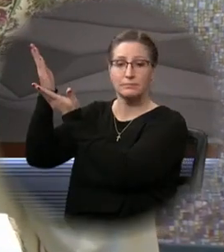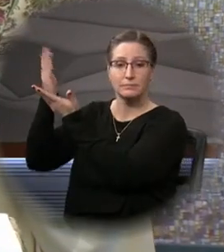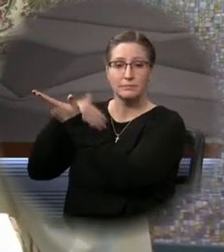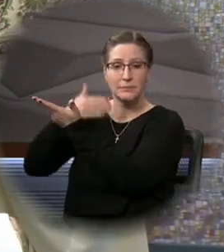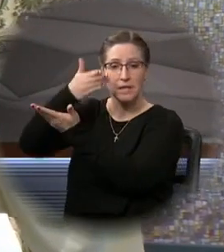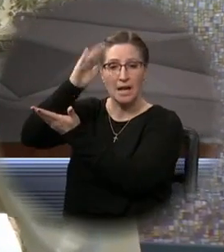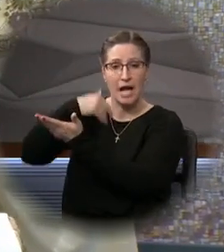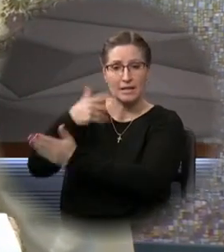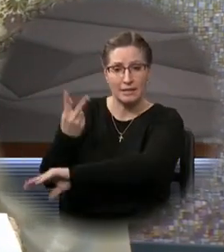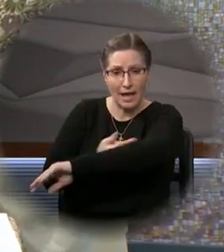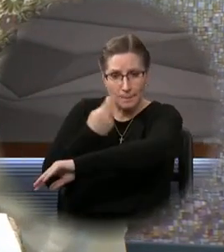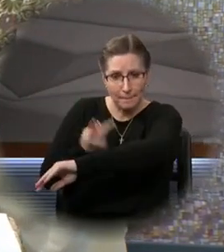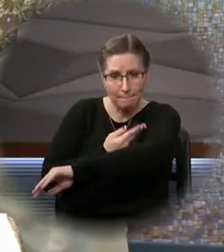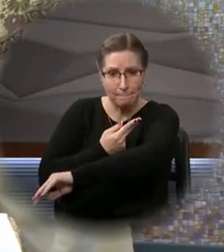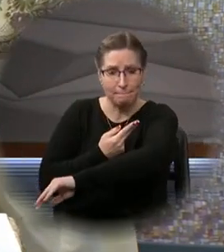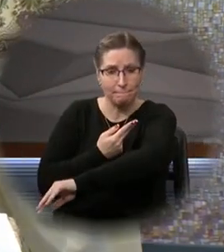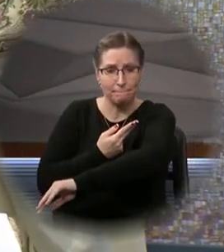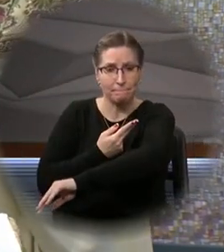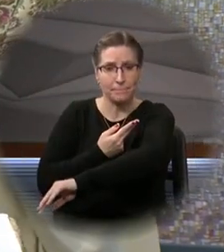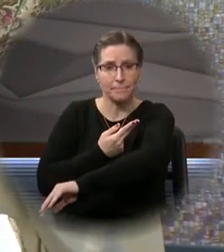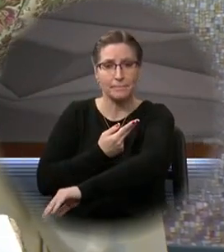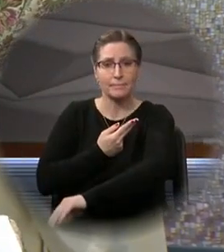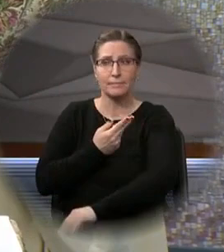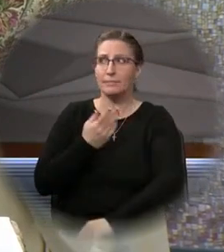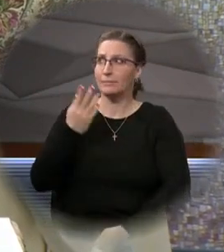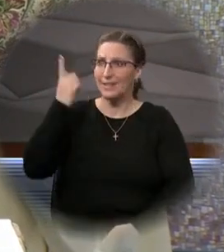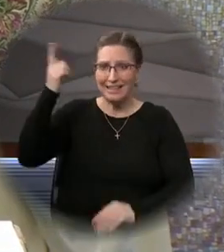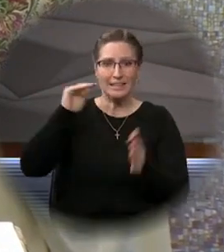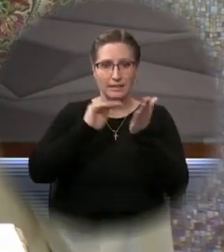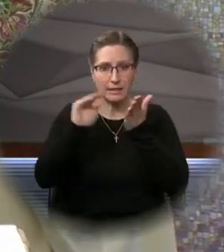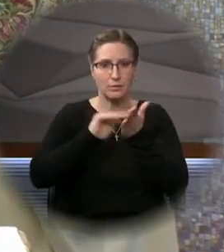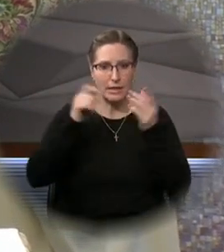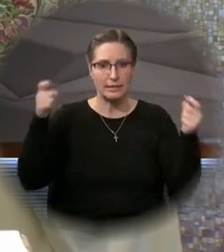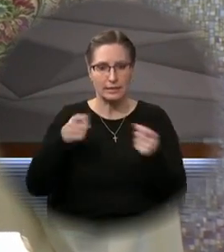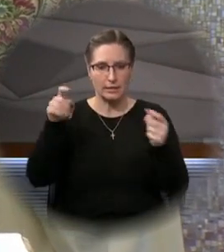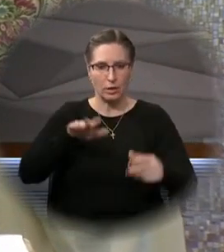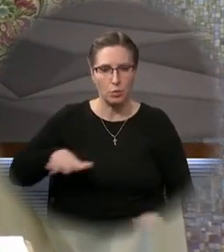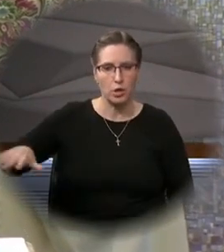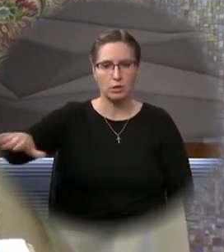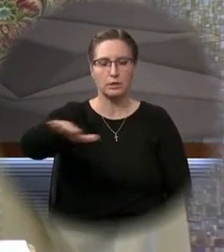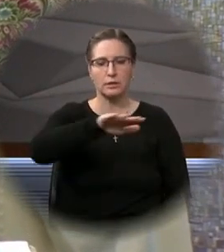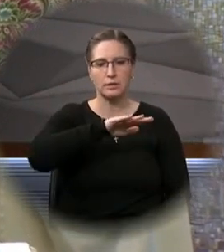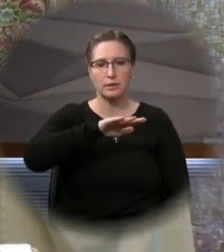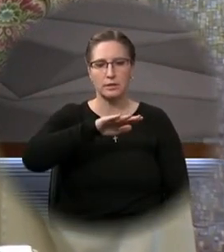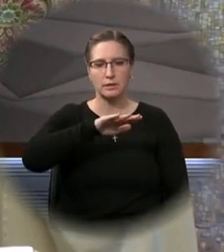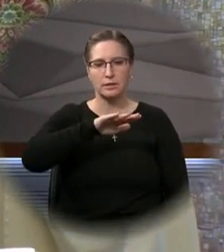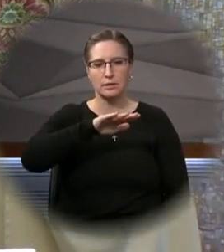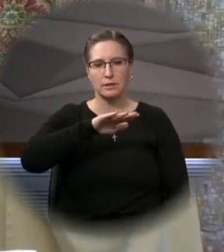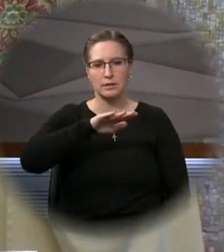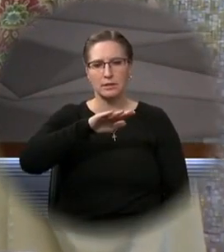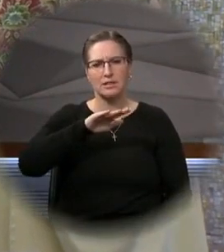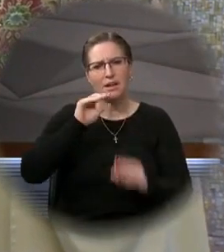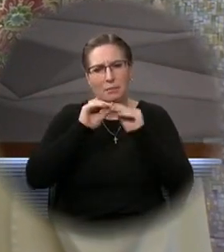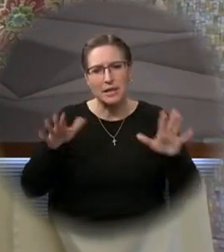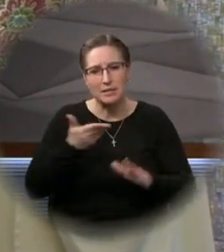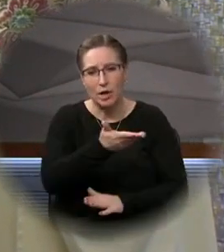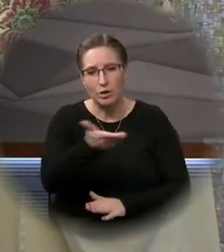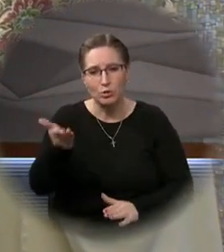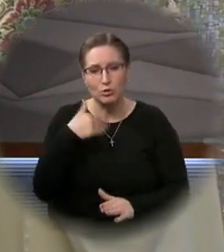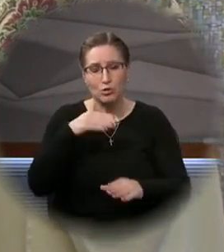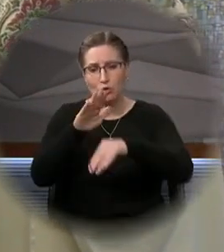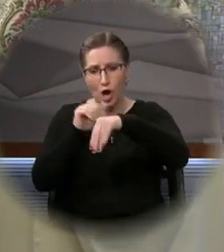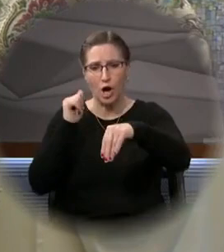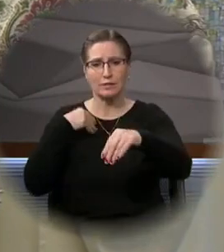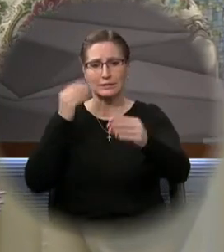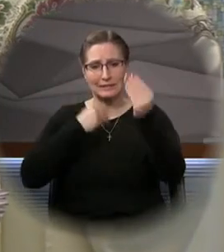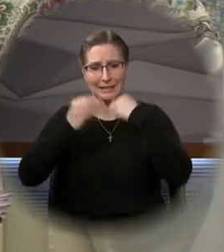Behold the Lamb of God. Behold him who takes away the sins of the world. Blessed are those